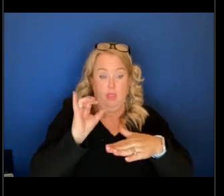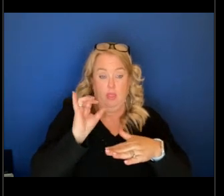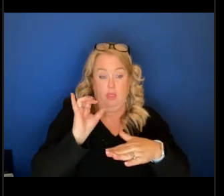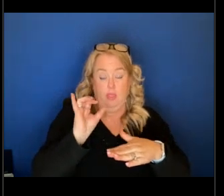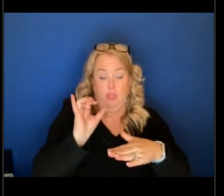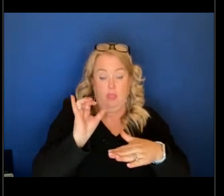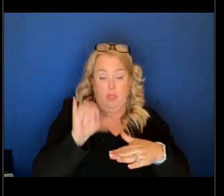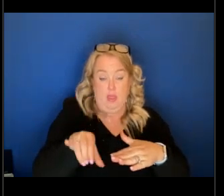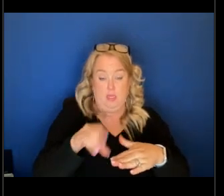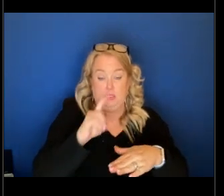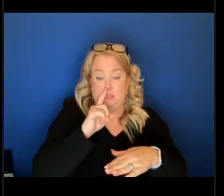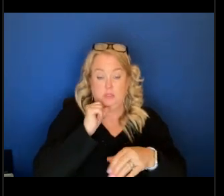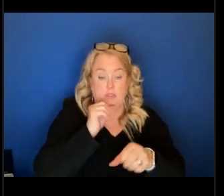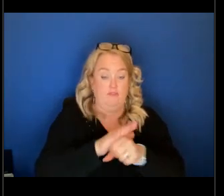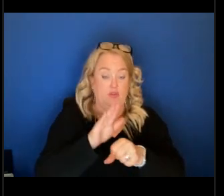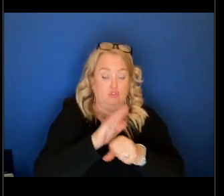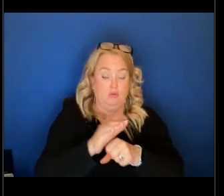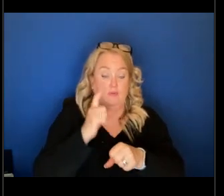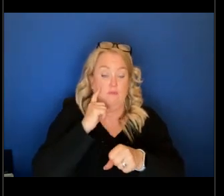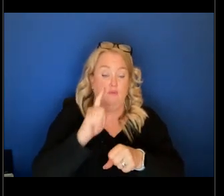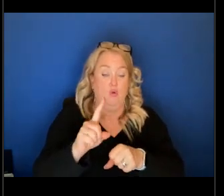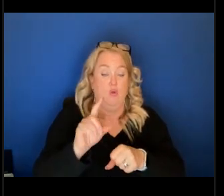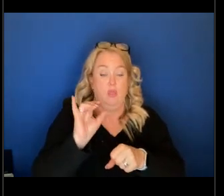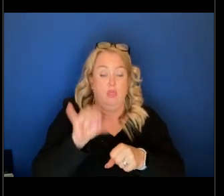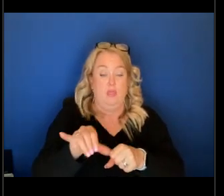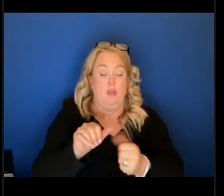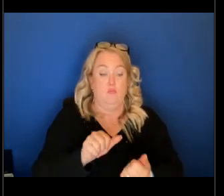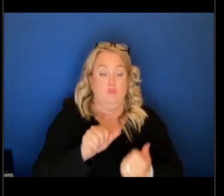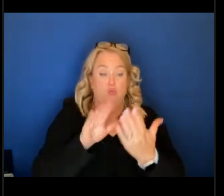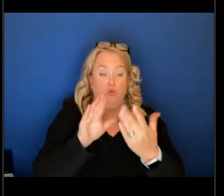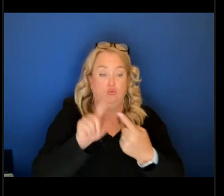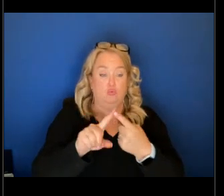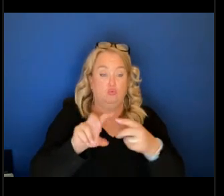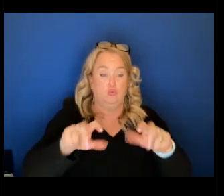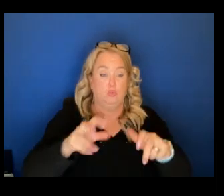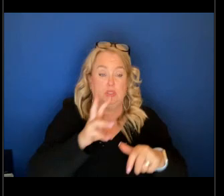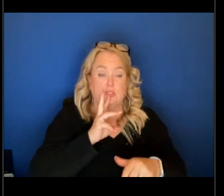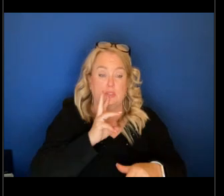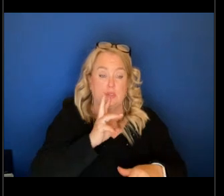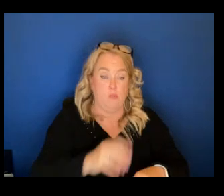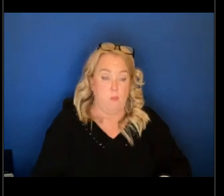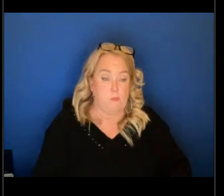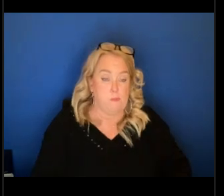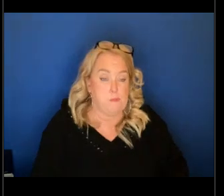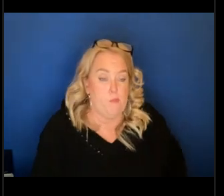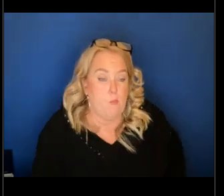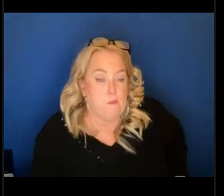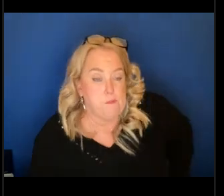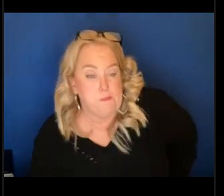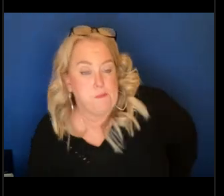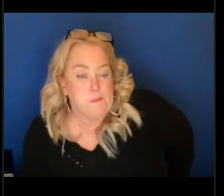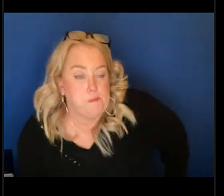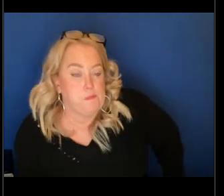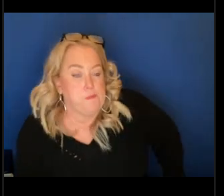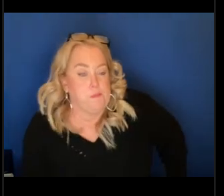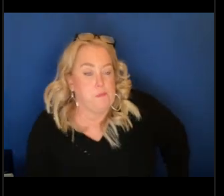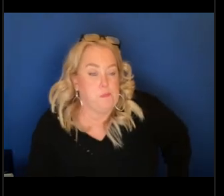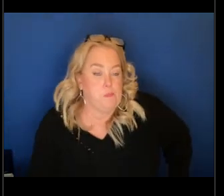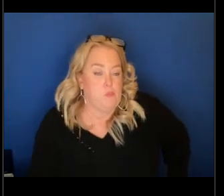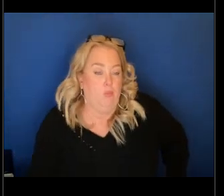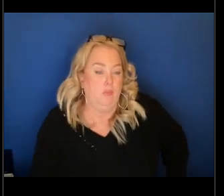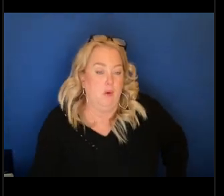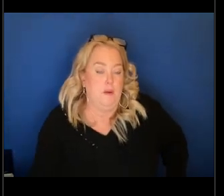is insufficient for a parallel approach. For example, the kitchen